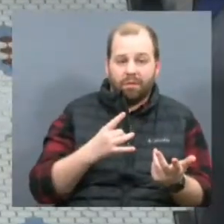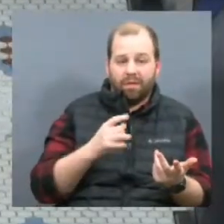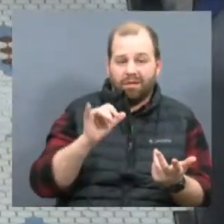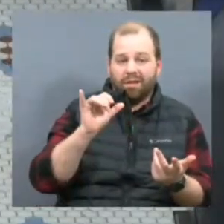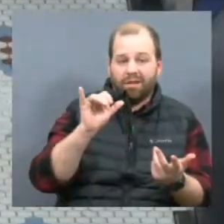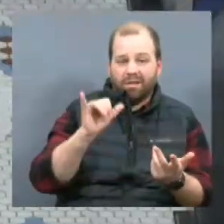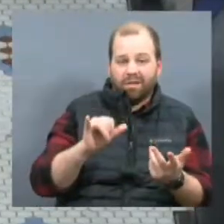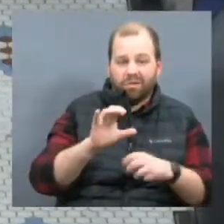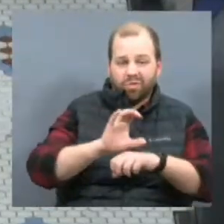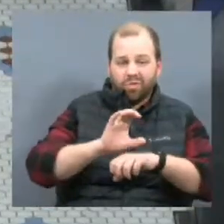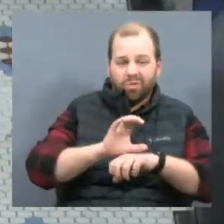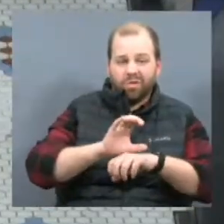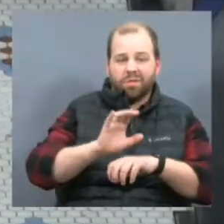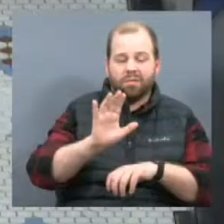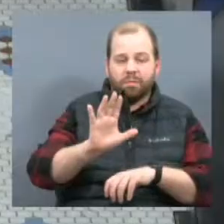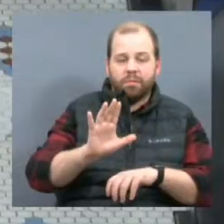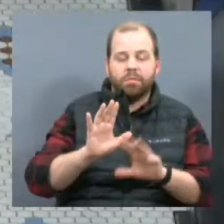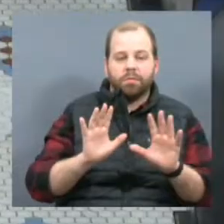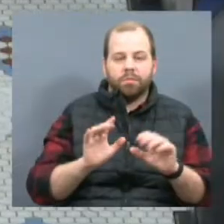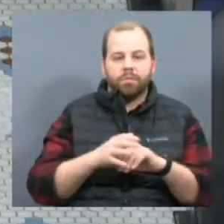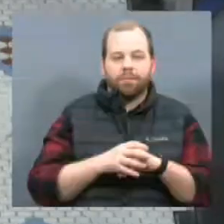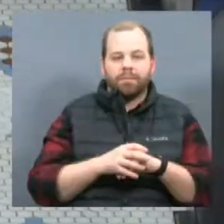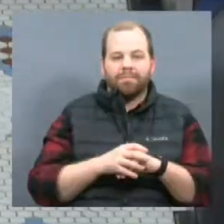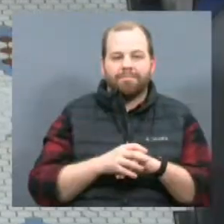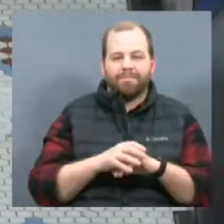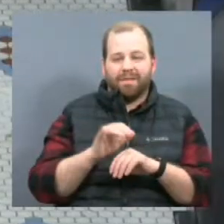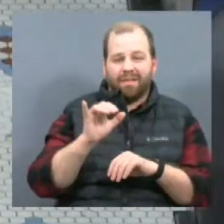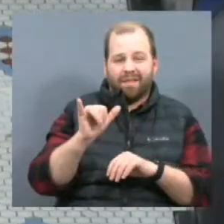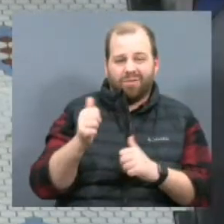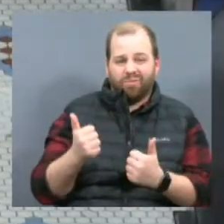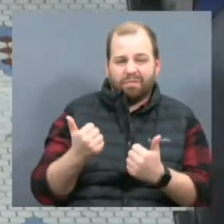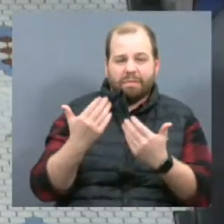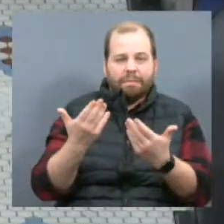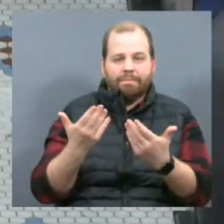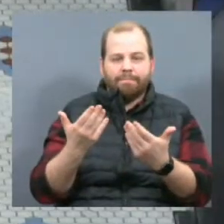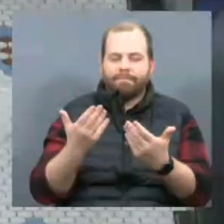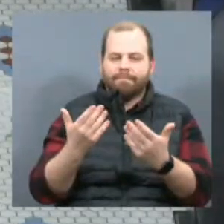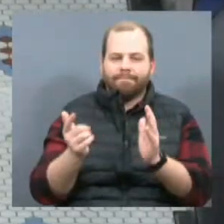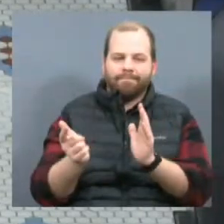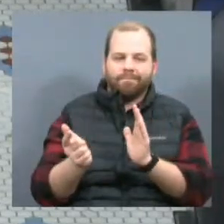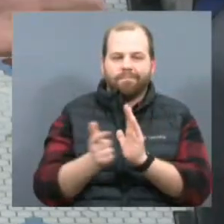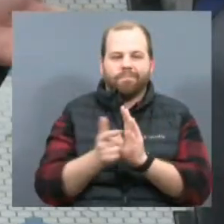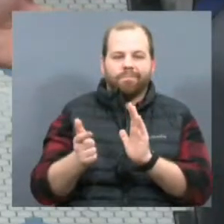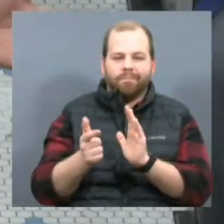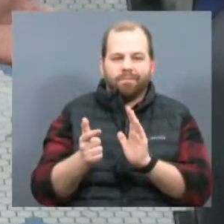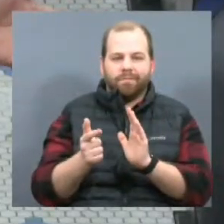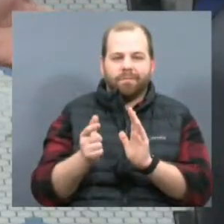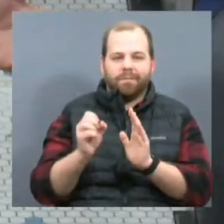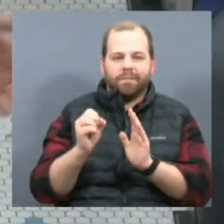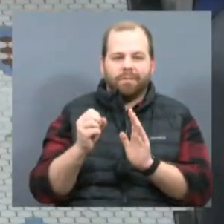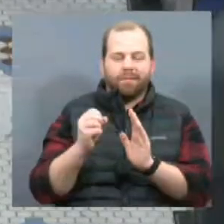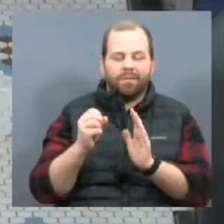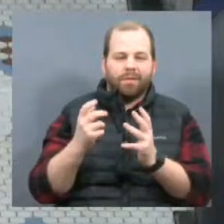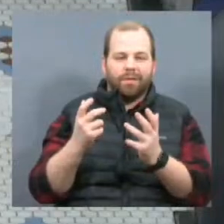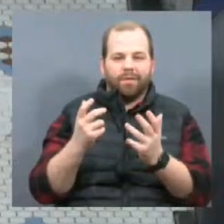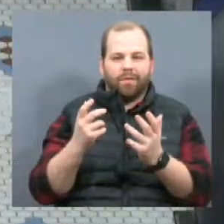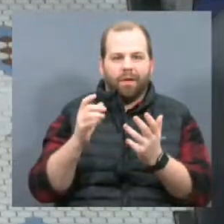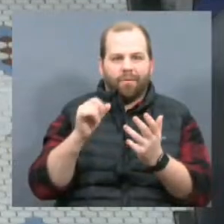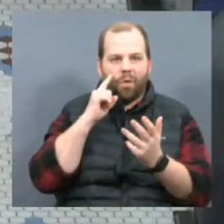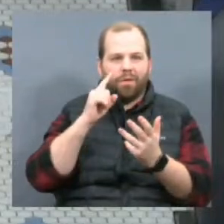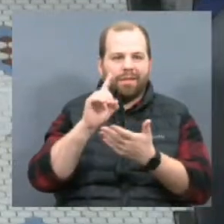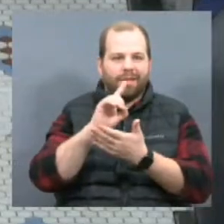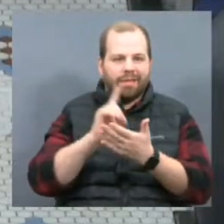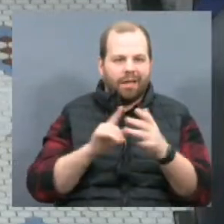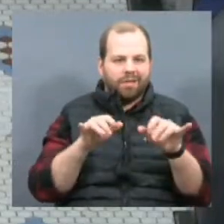Institution, this is probably not a good solution, and it's a violation of the spirit of why we have the design